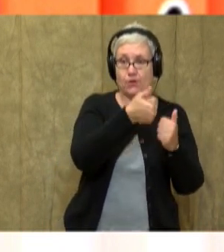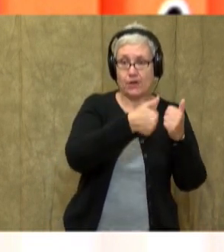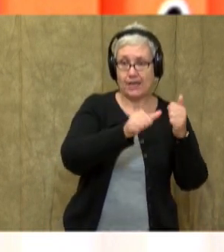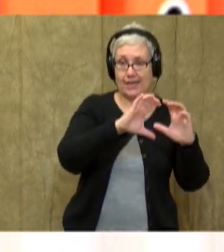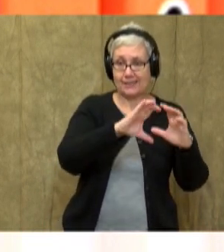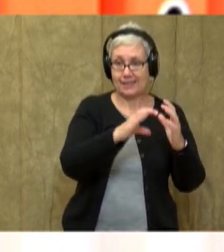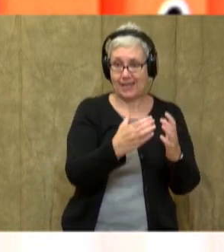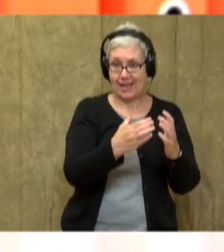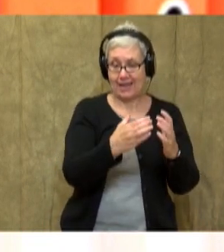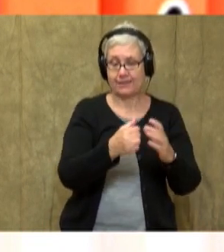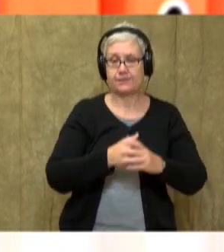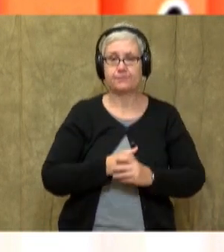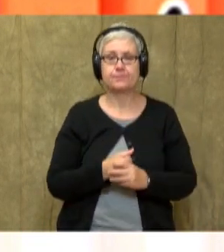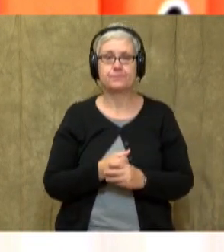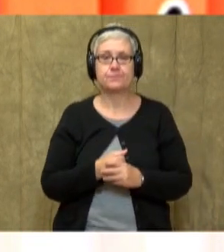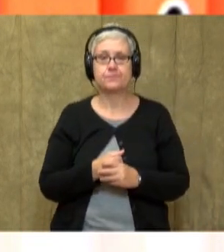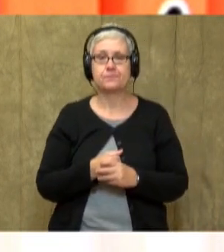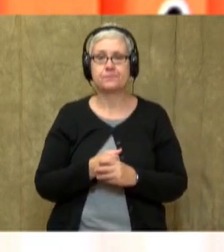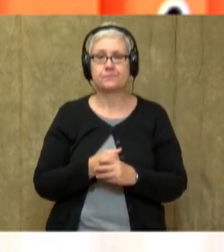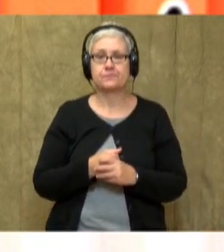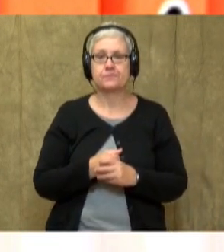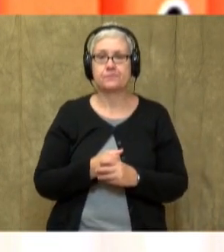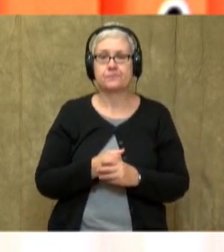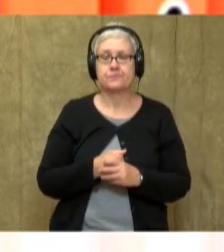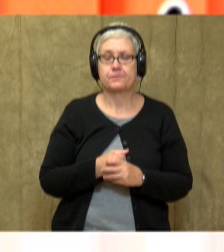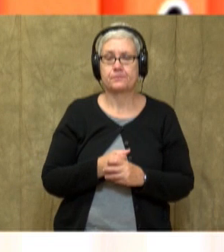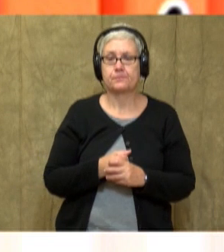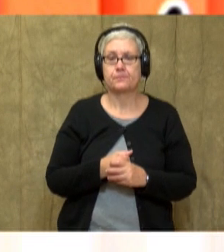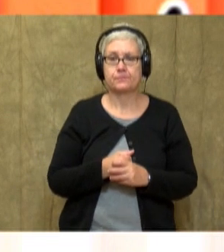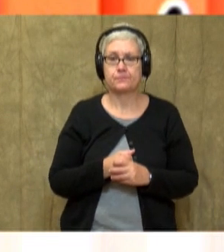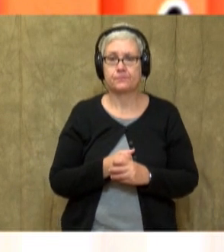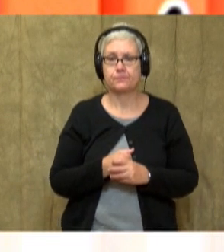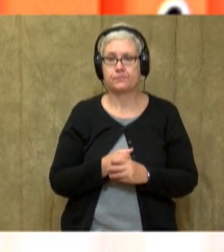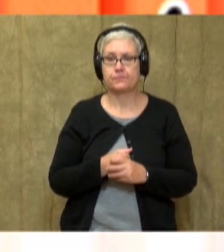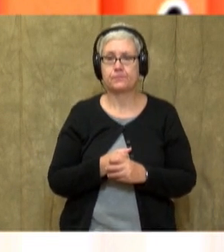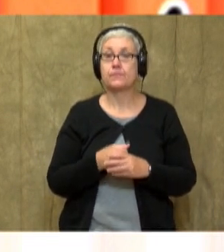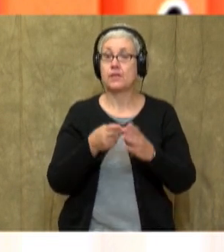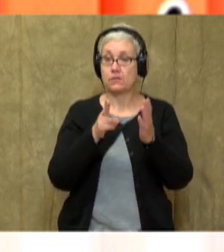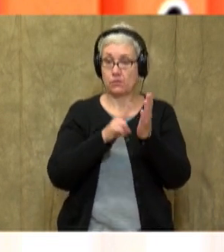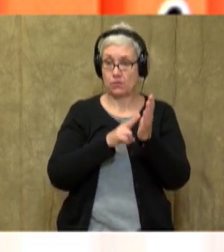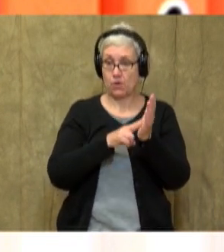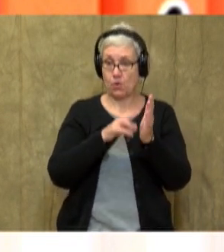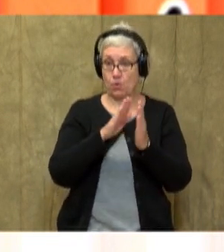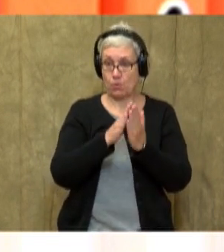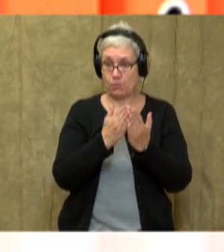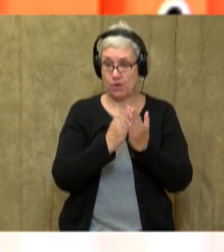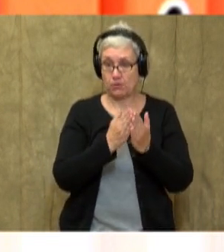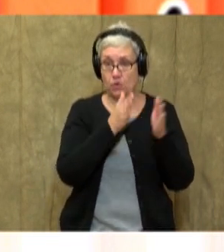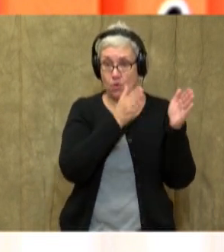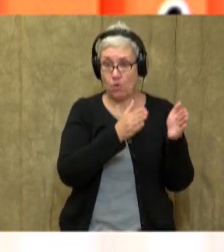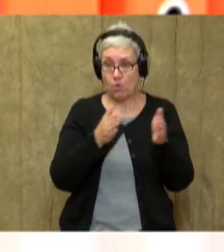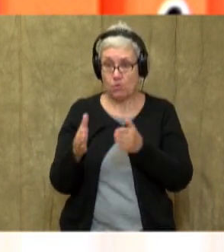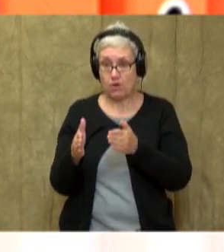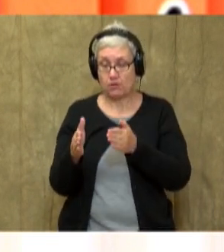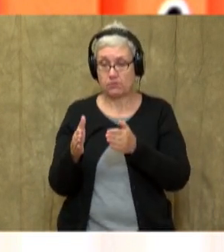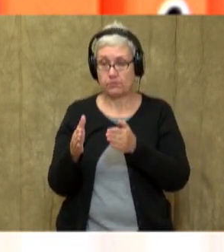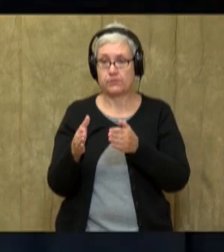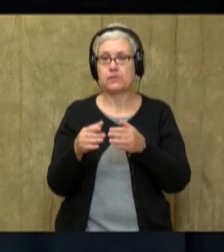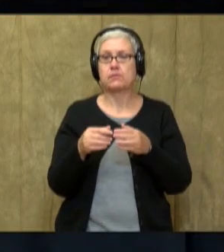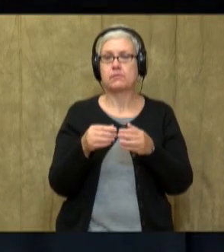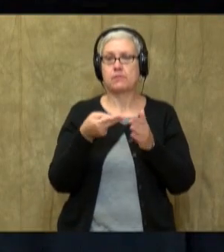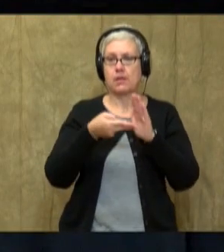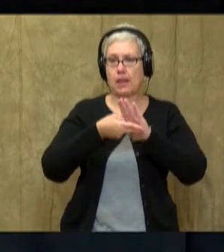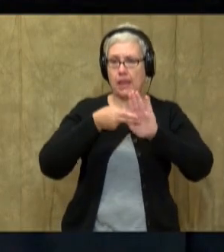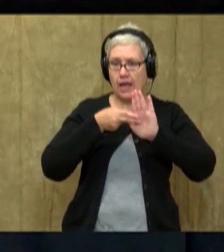from the store in preparation for school. You want to make sure that those notebooks that you have are organized. I encourage you to label